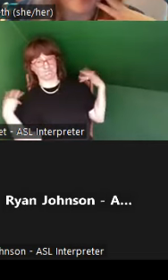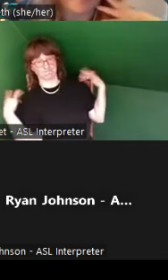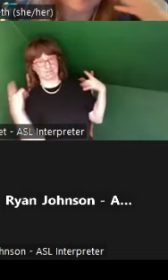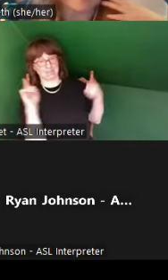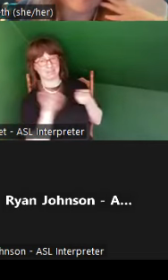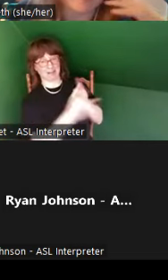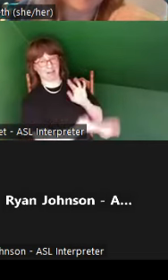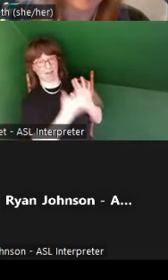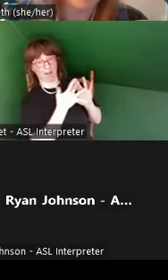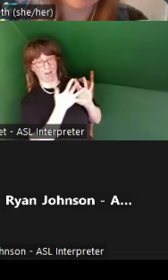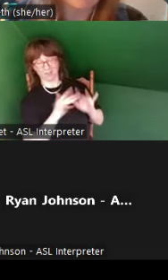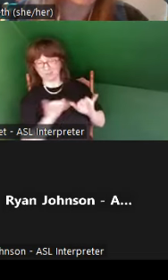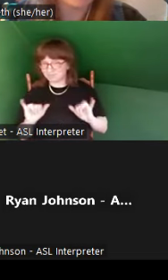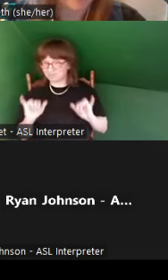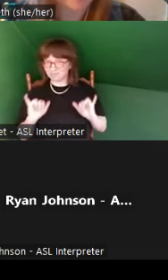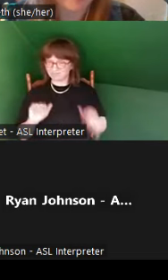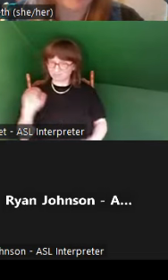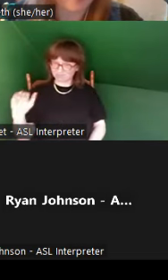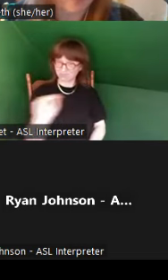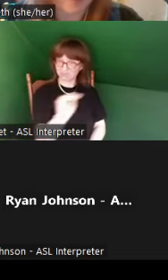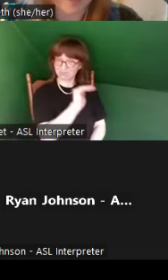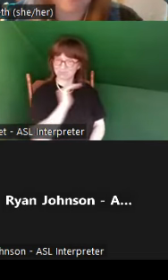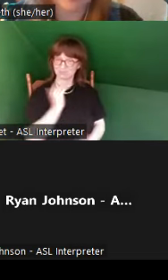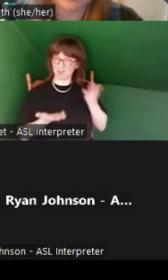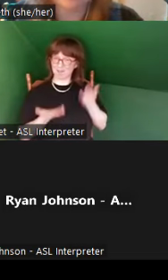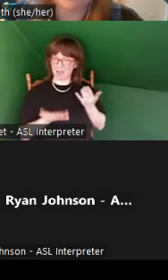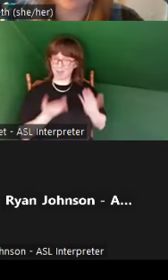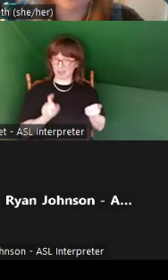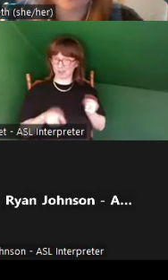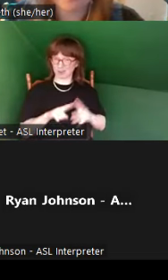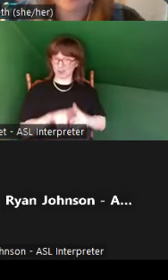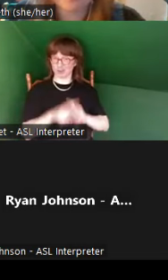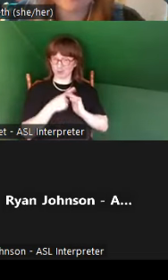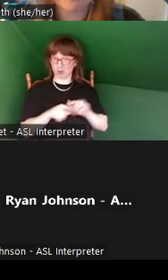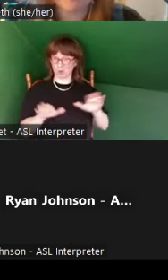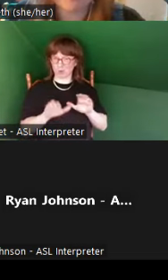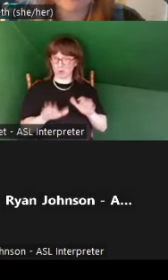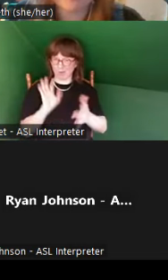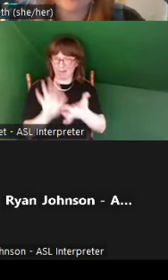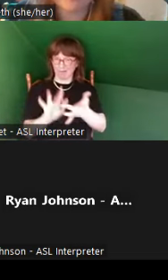up call for us to maybe start figuring out how to do some of that outreach.